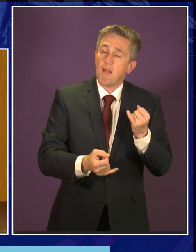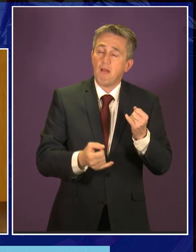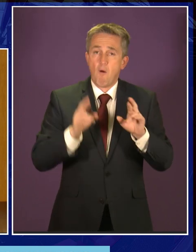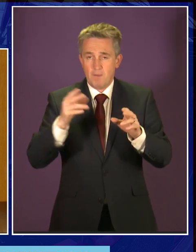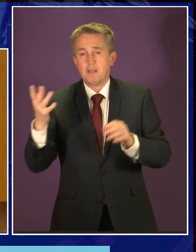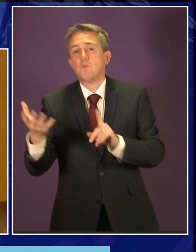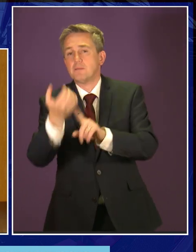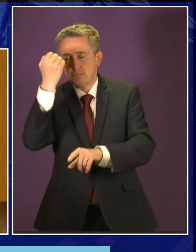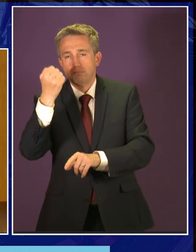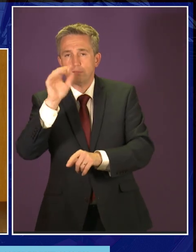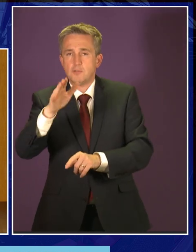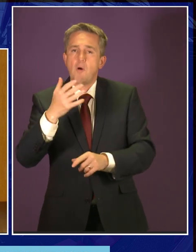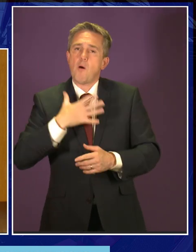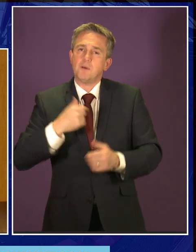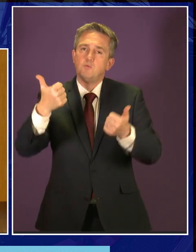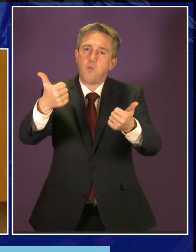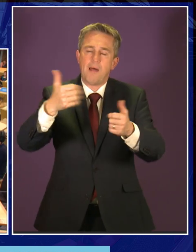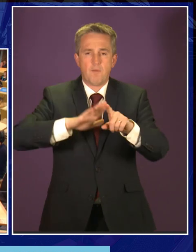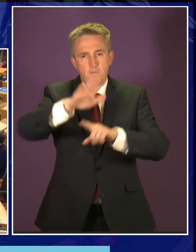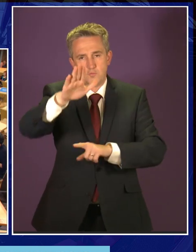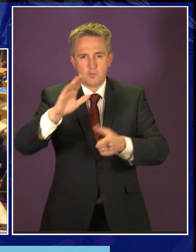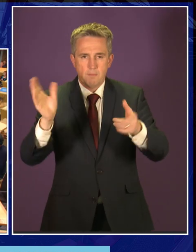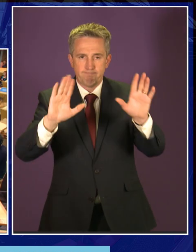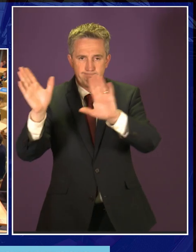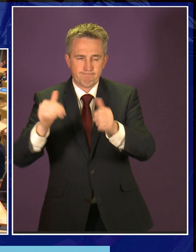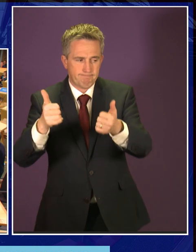thank you all for your participation and wish you well.